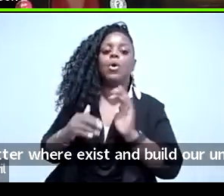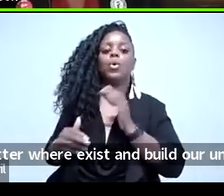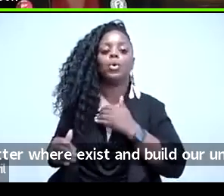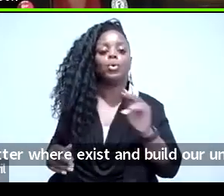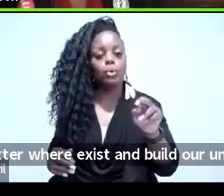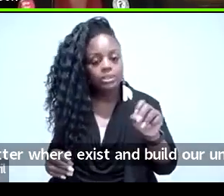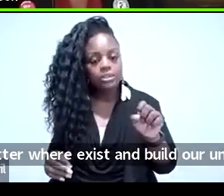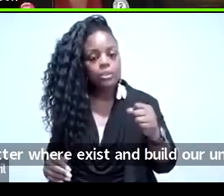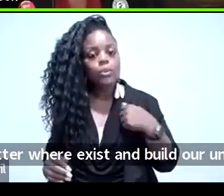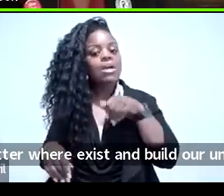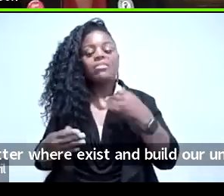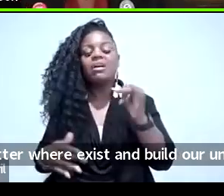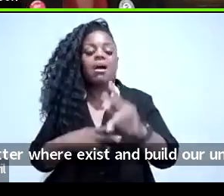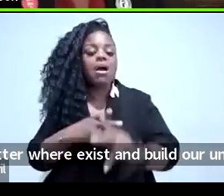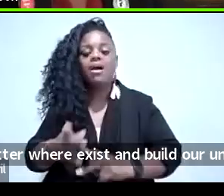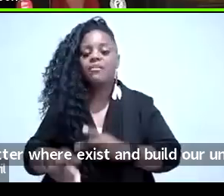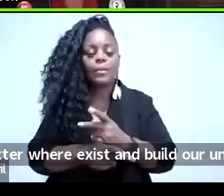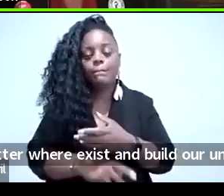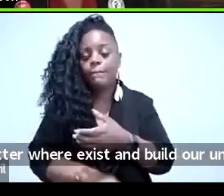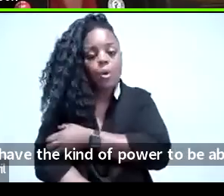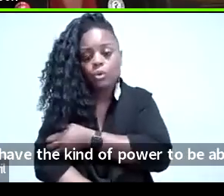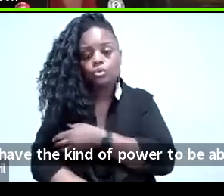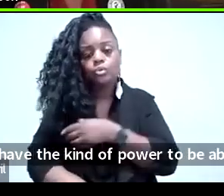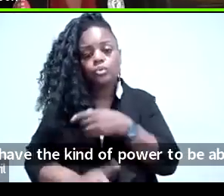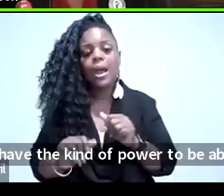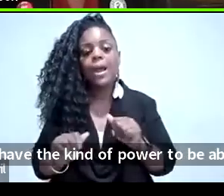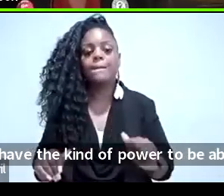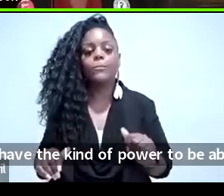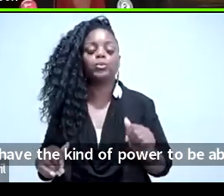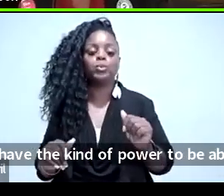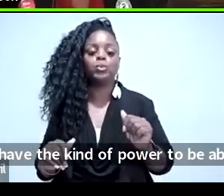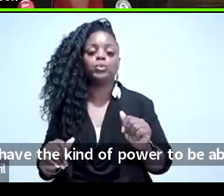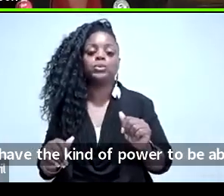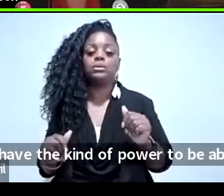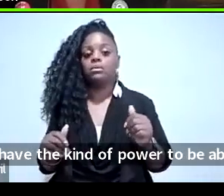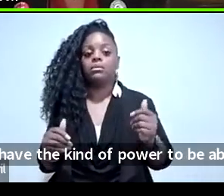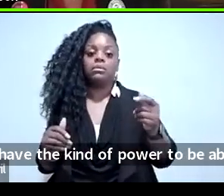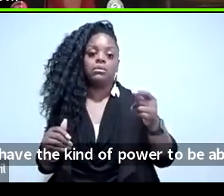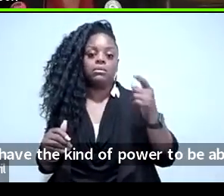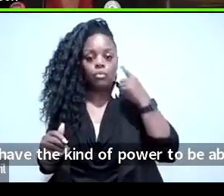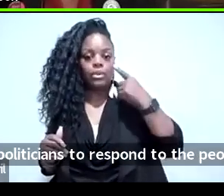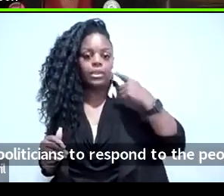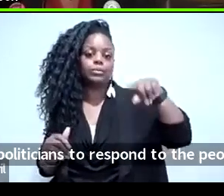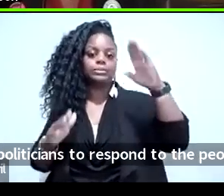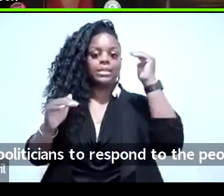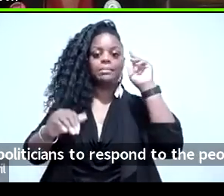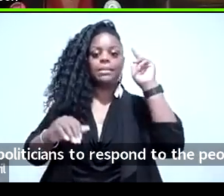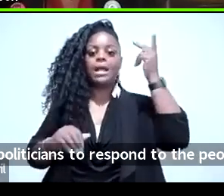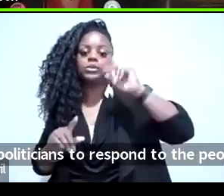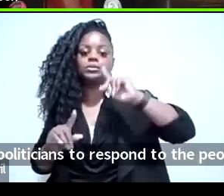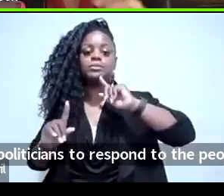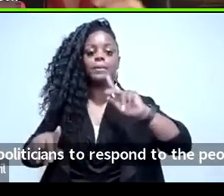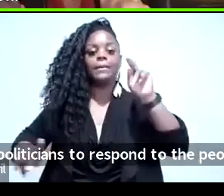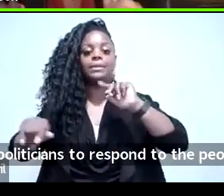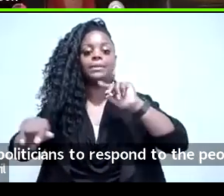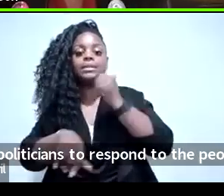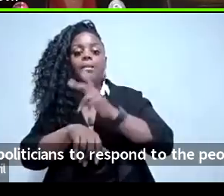the politicians to respond to the people instead of to the money. So it goes both ways. But right now, what I would